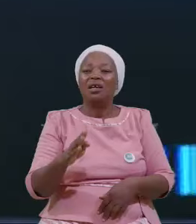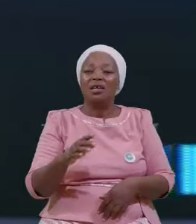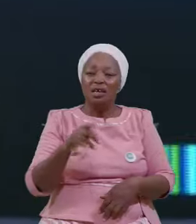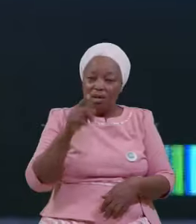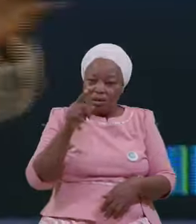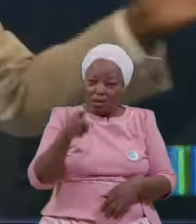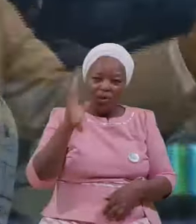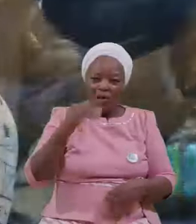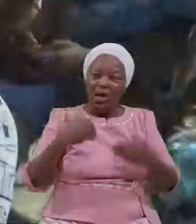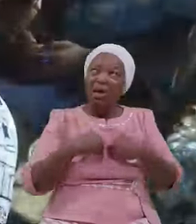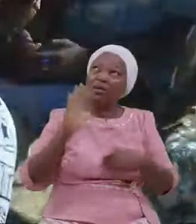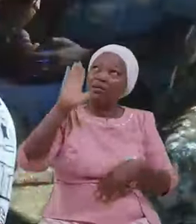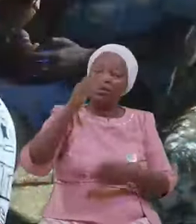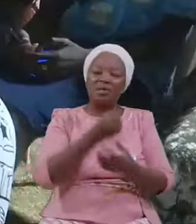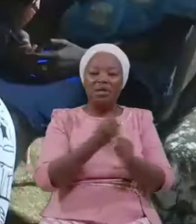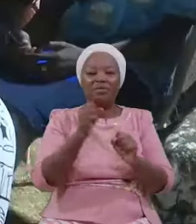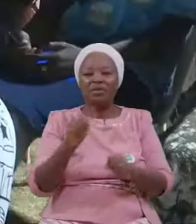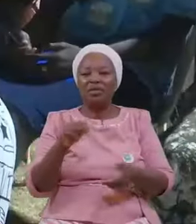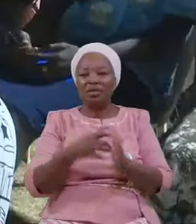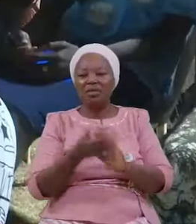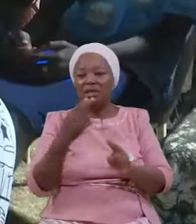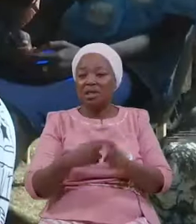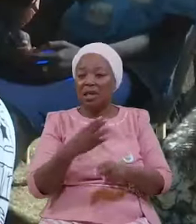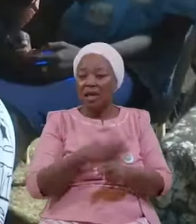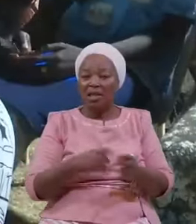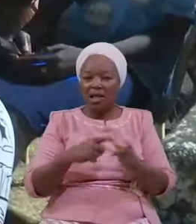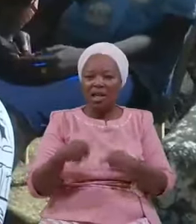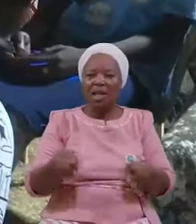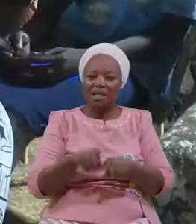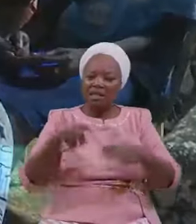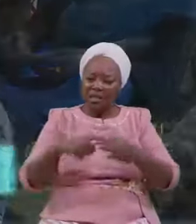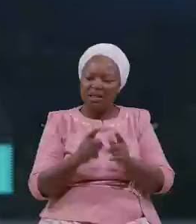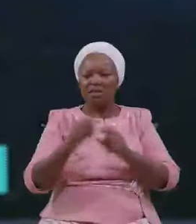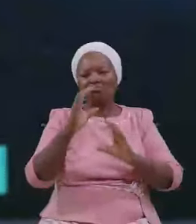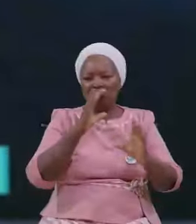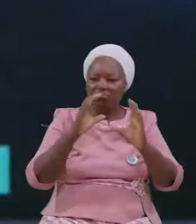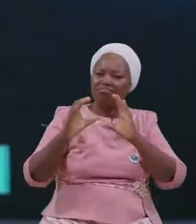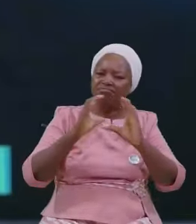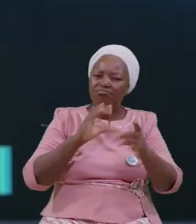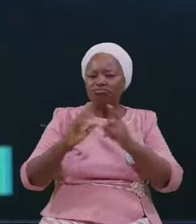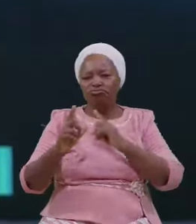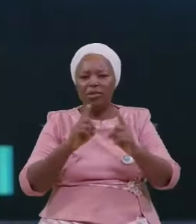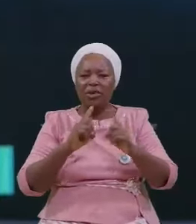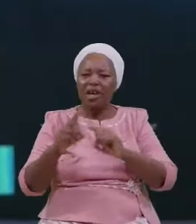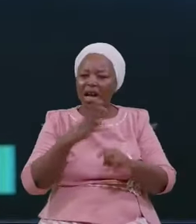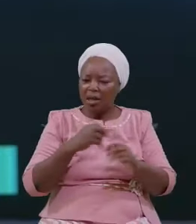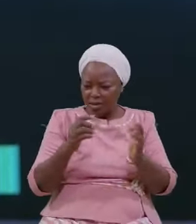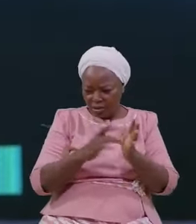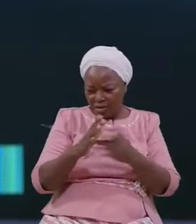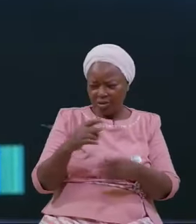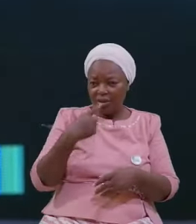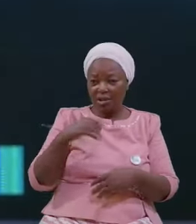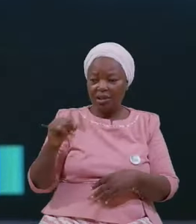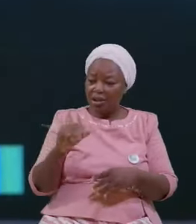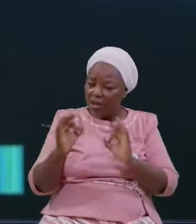salvation. And as they made the conversation, and Jesus said, if you knew the gift